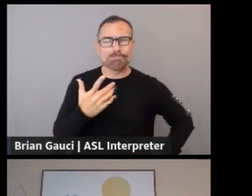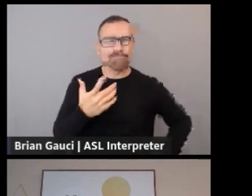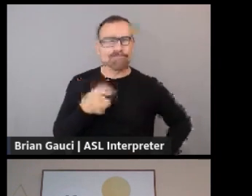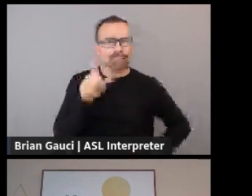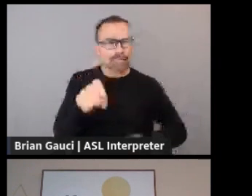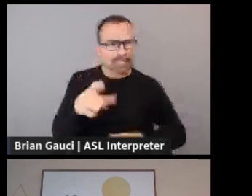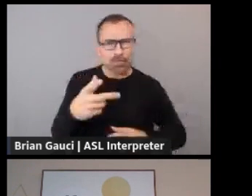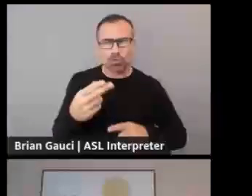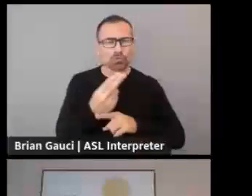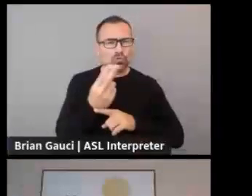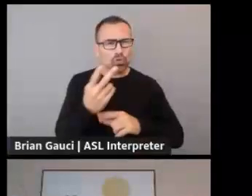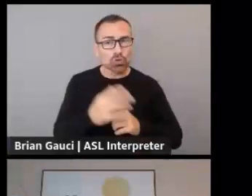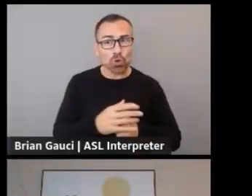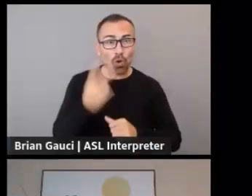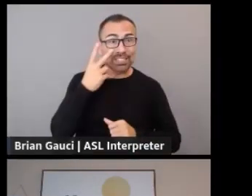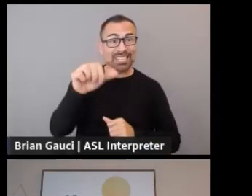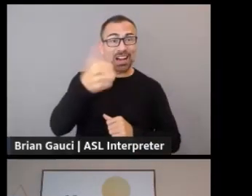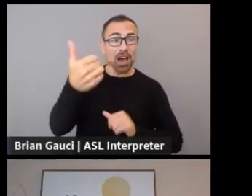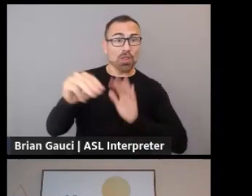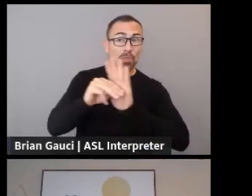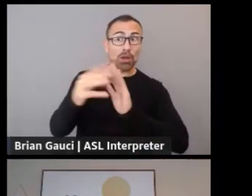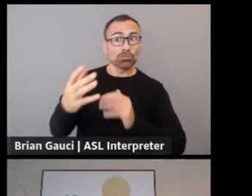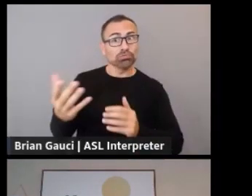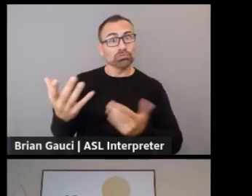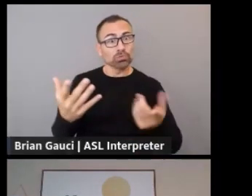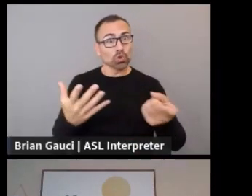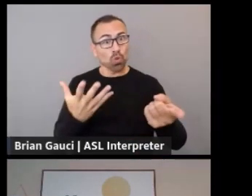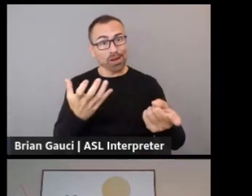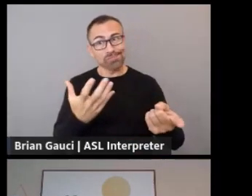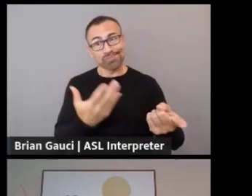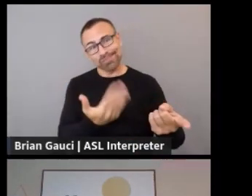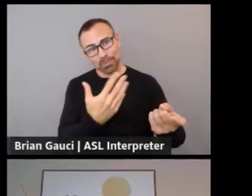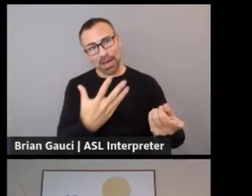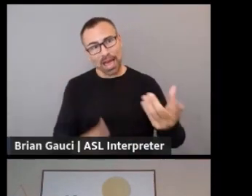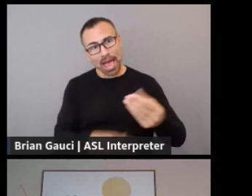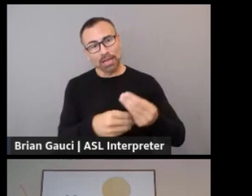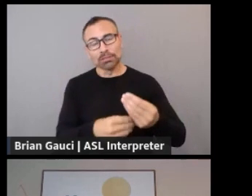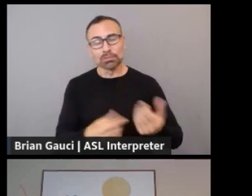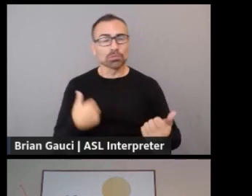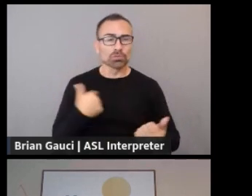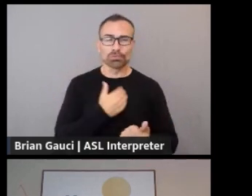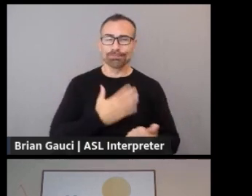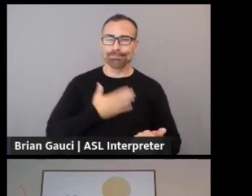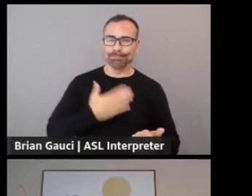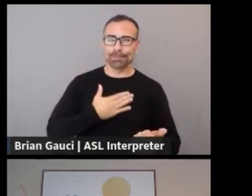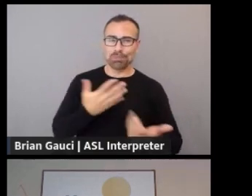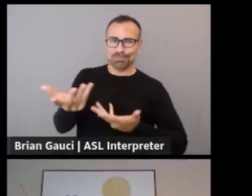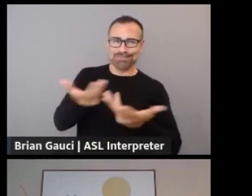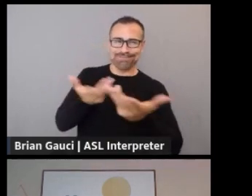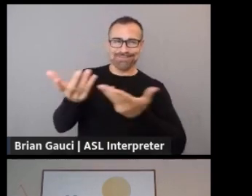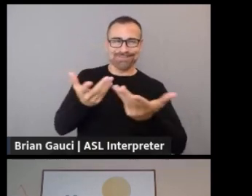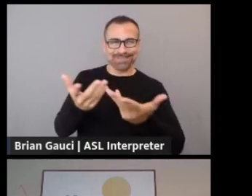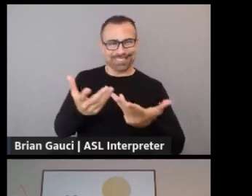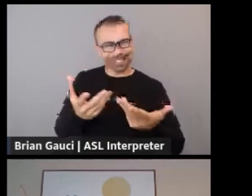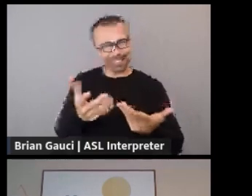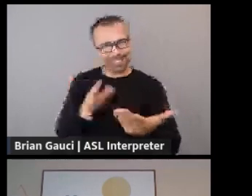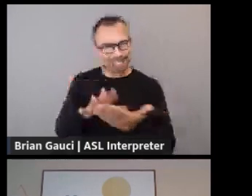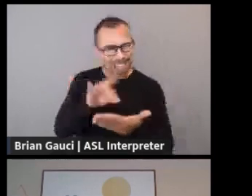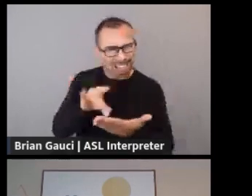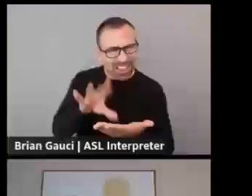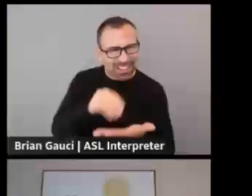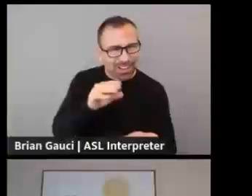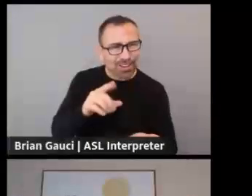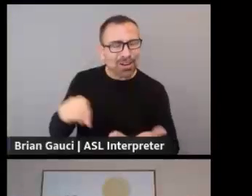want us to onboard to the JumpStart, we're more than happy to talk more about it and learn more about it and